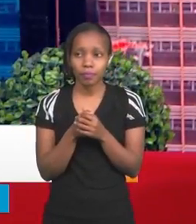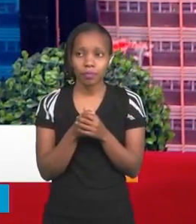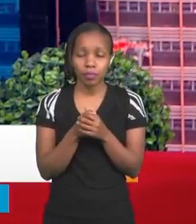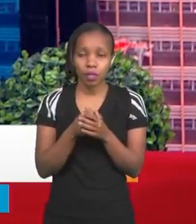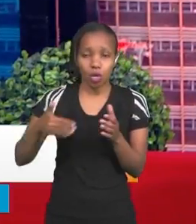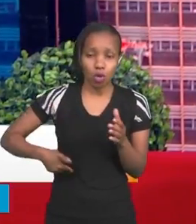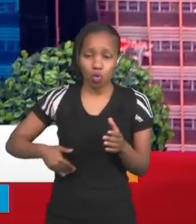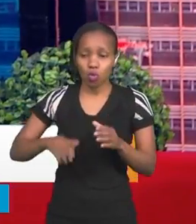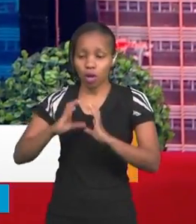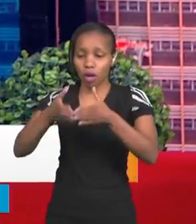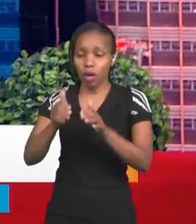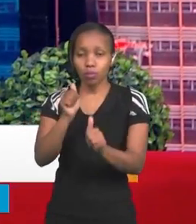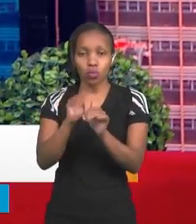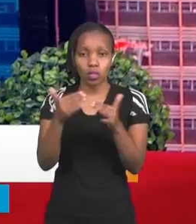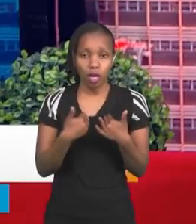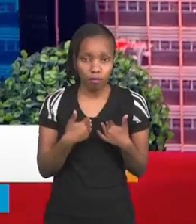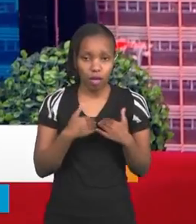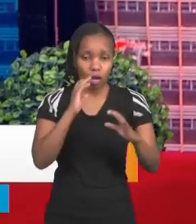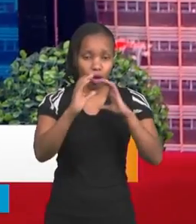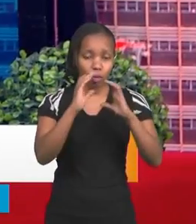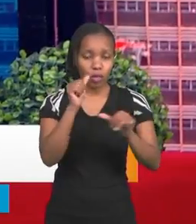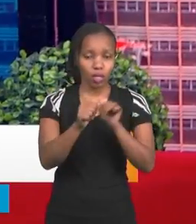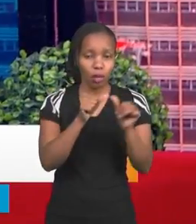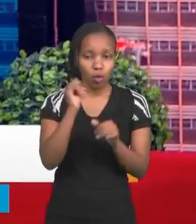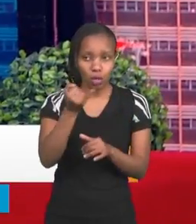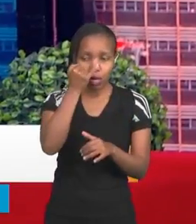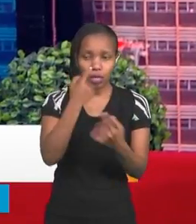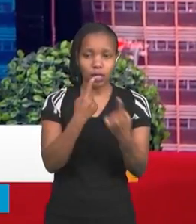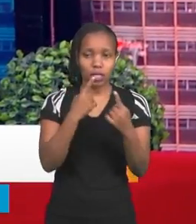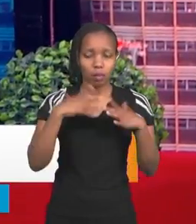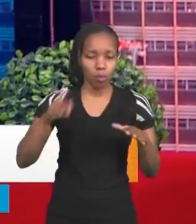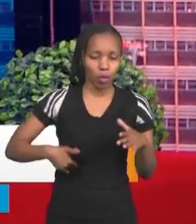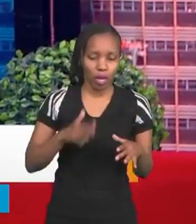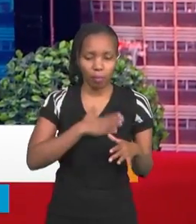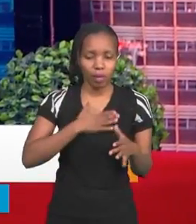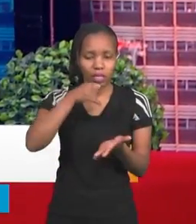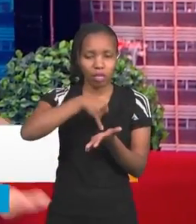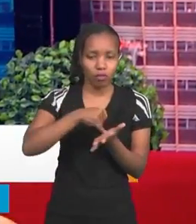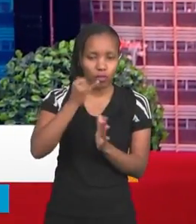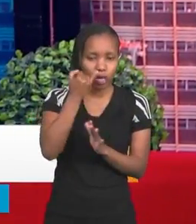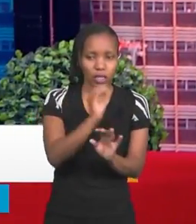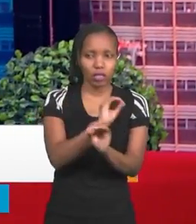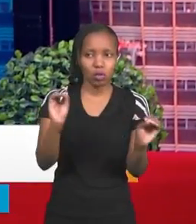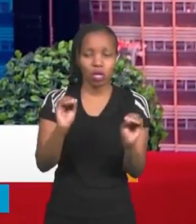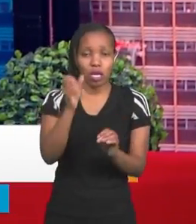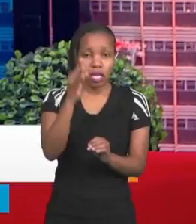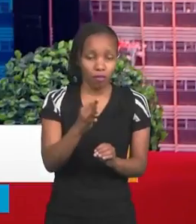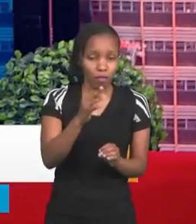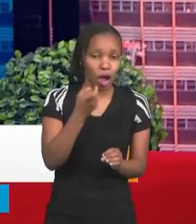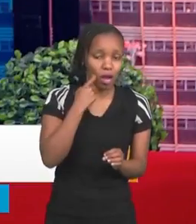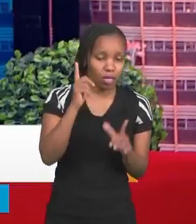youth clubs that we have to be able to just communicate on drugs, telling the young people not to be involved, and if they're involved, where can they get help